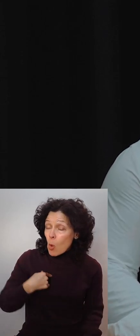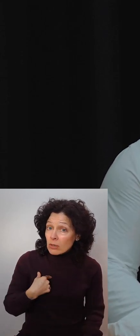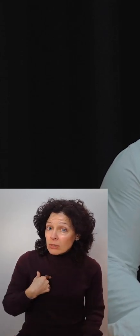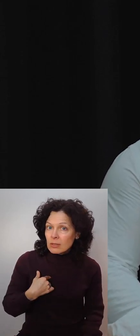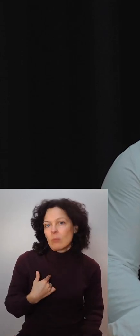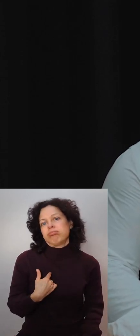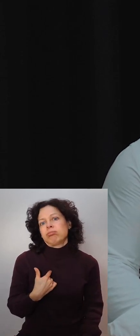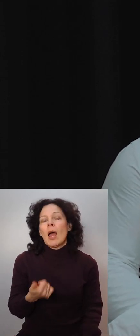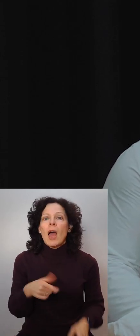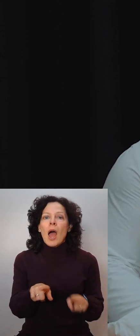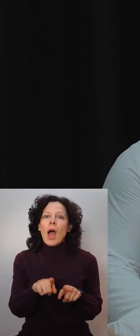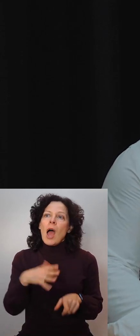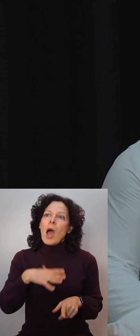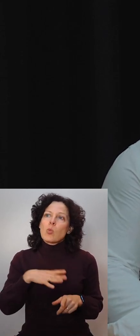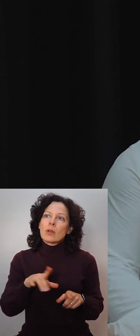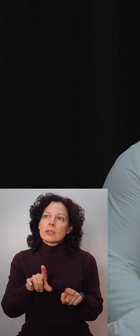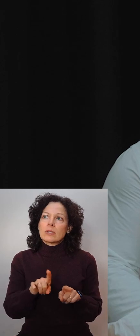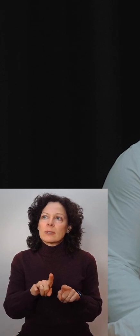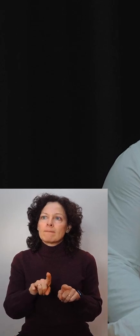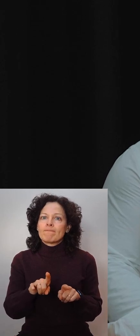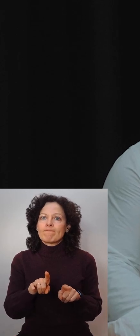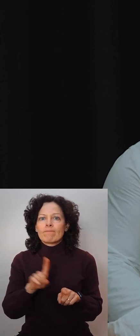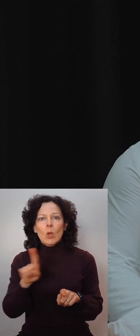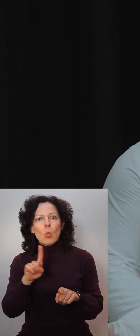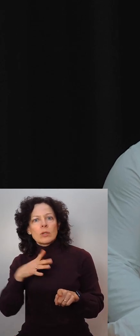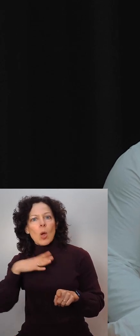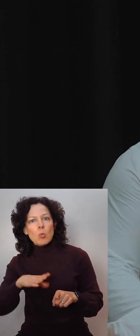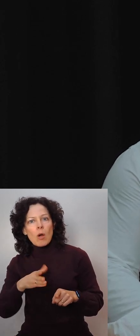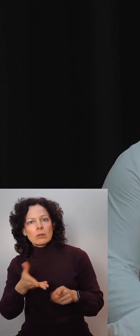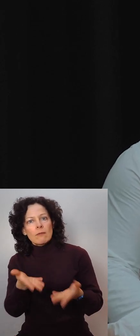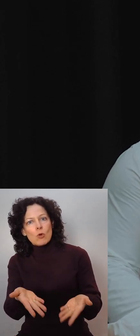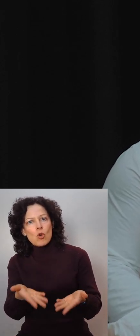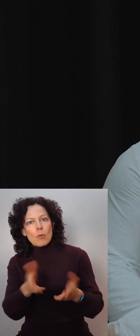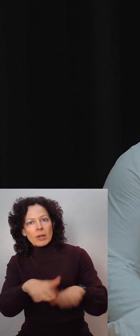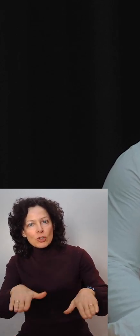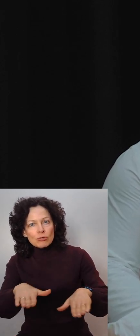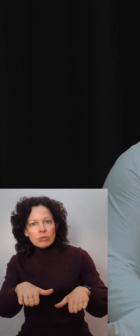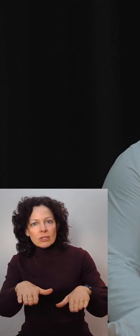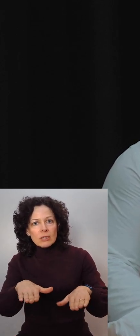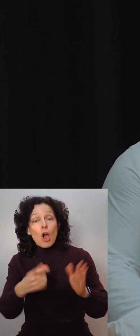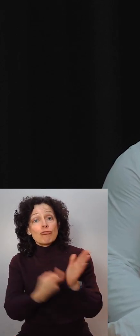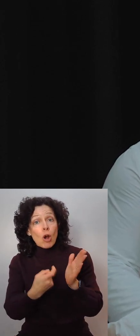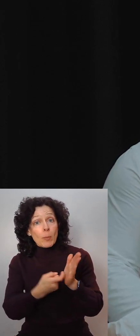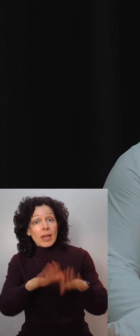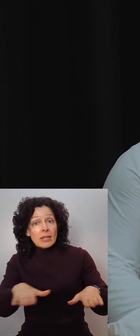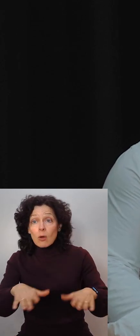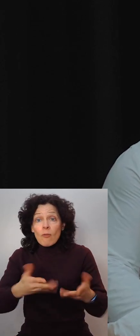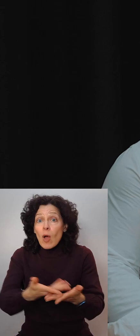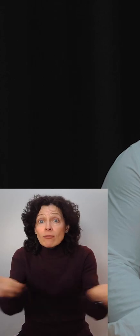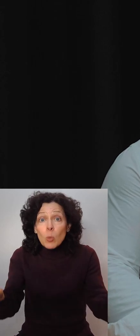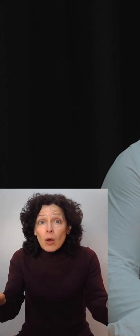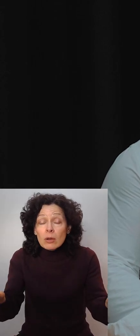that's question like what I want from Roma kids, not only from Roma kids, but for everyone. Because I think if you